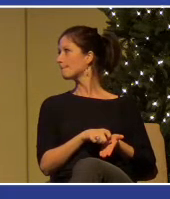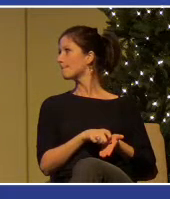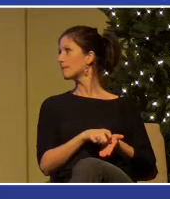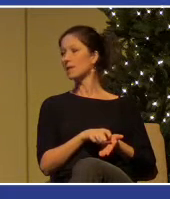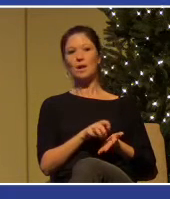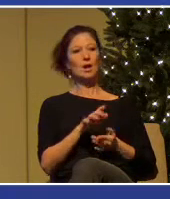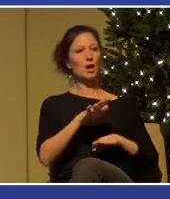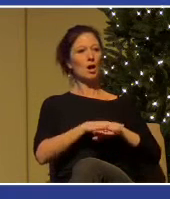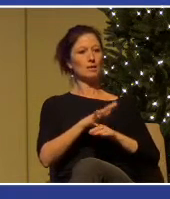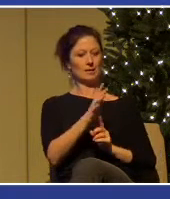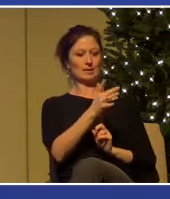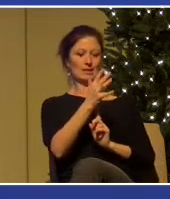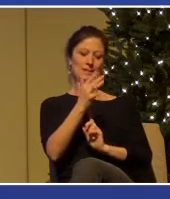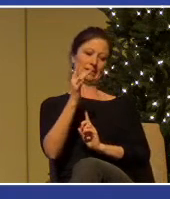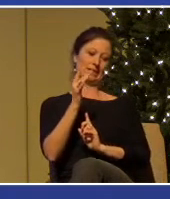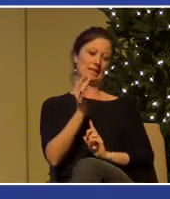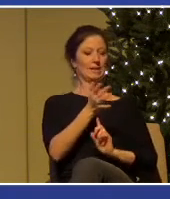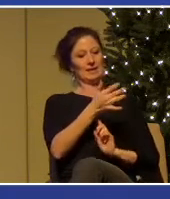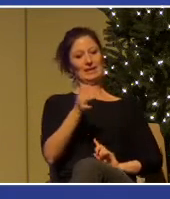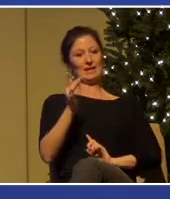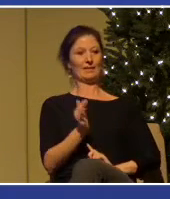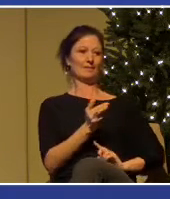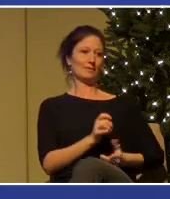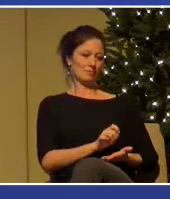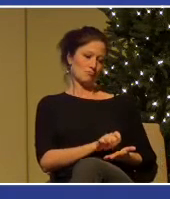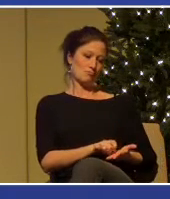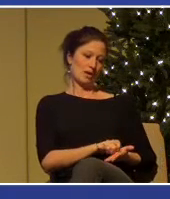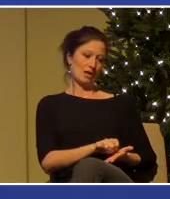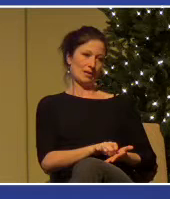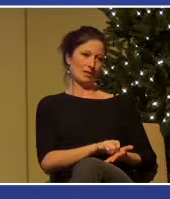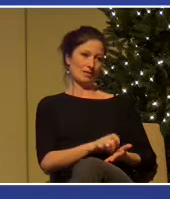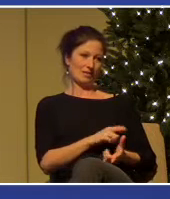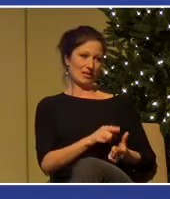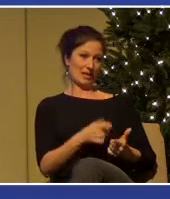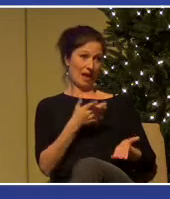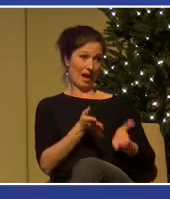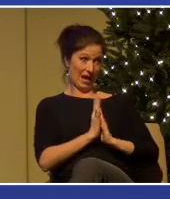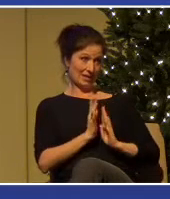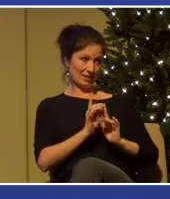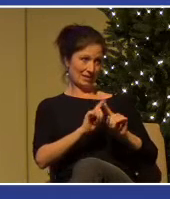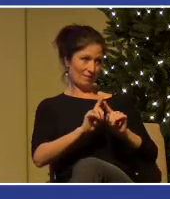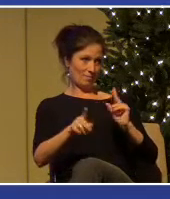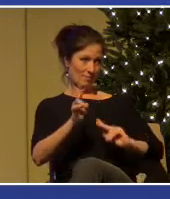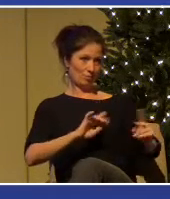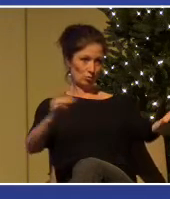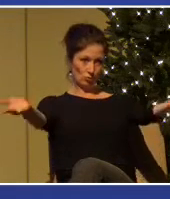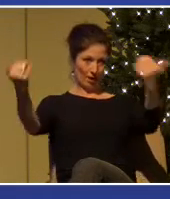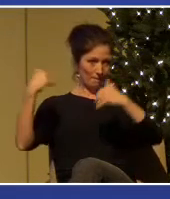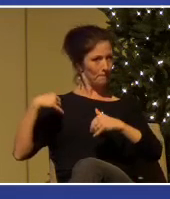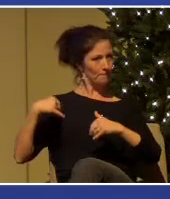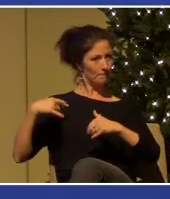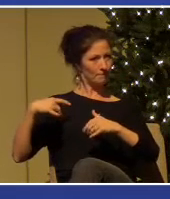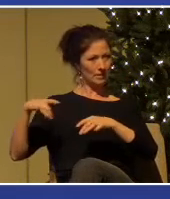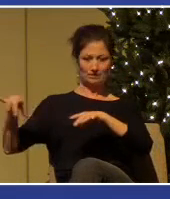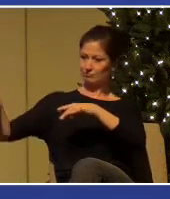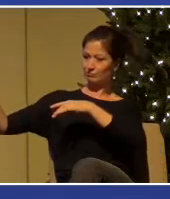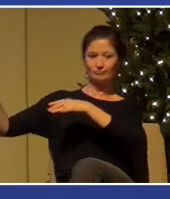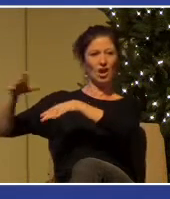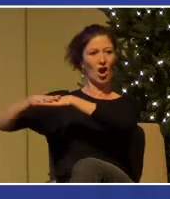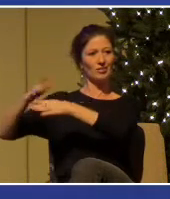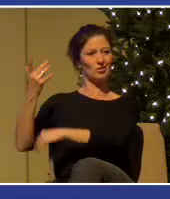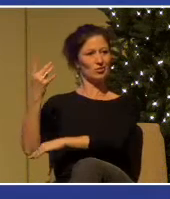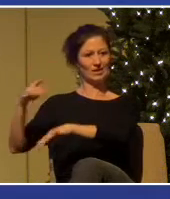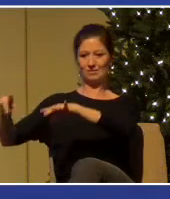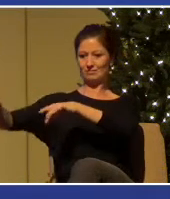leaf, and then to bring it forward when you came forward for communion, to hang it on those trees. You